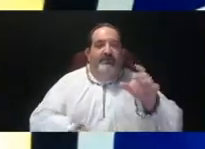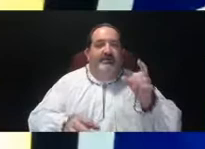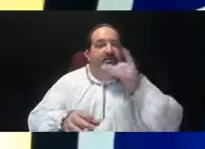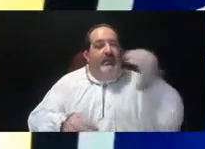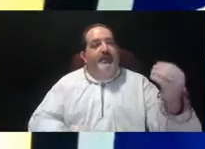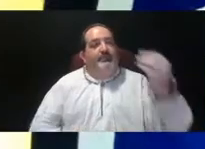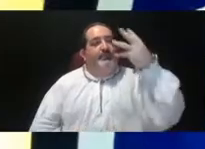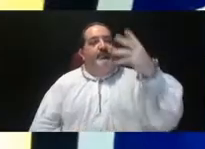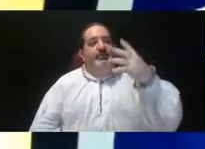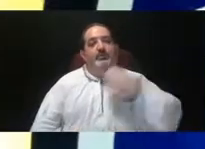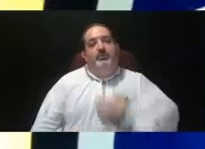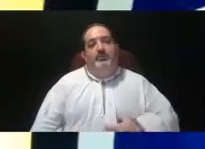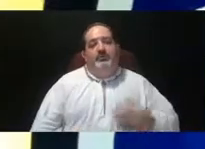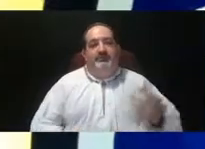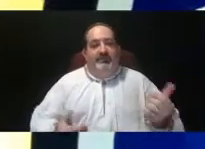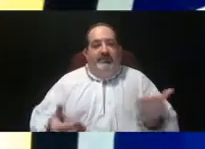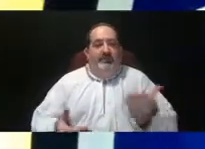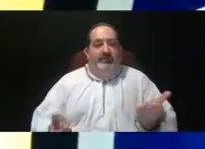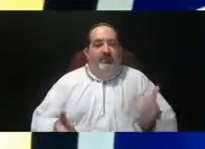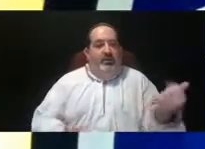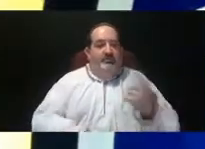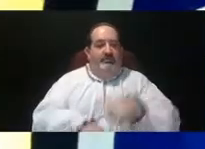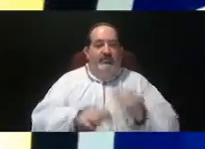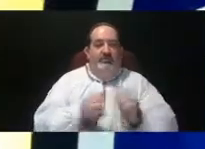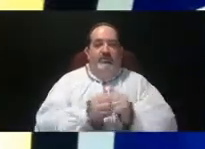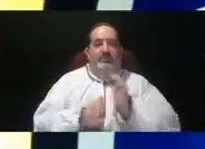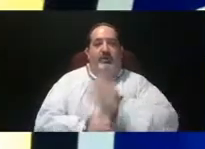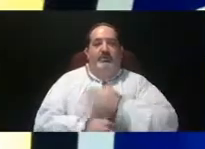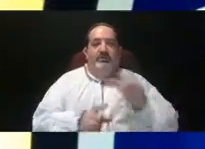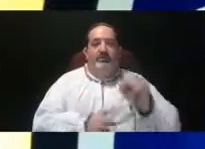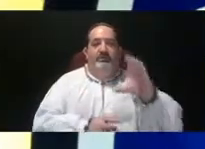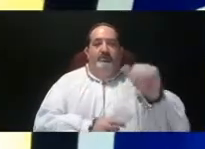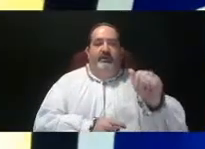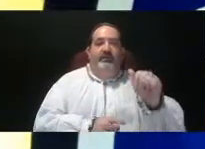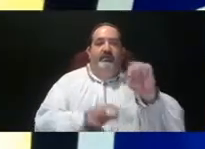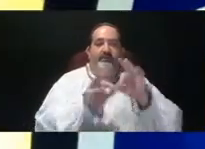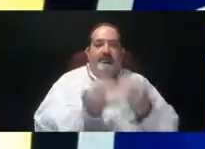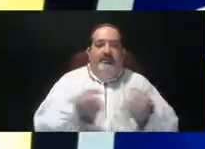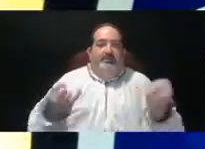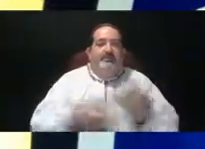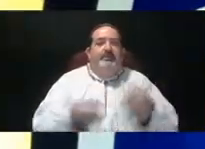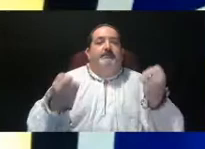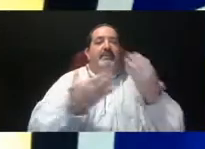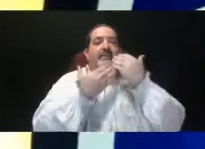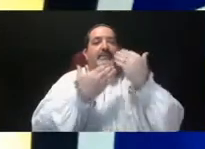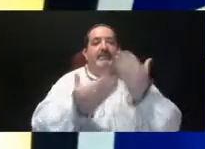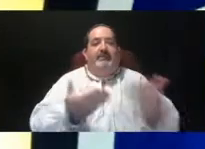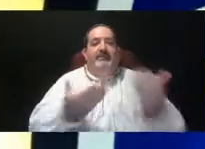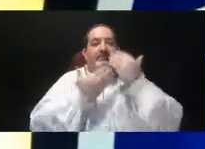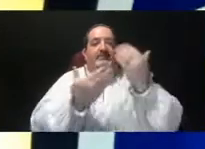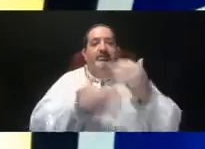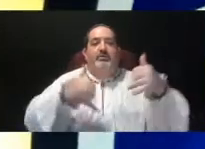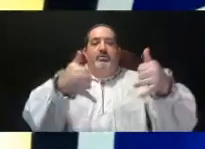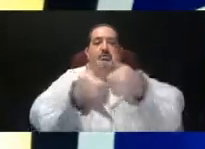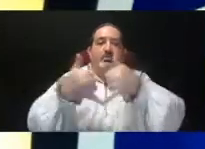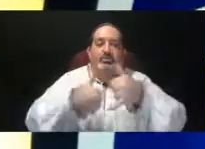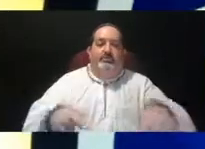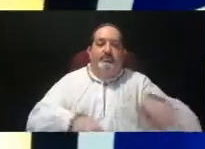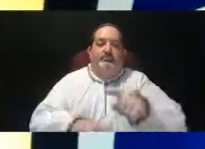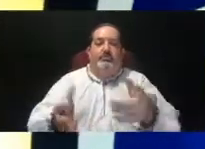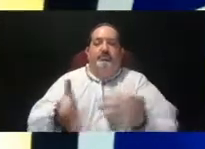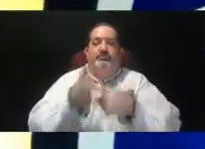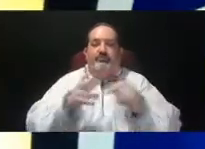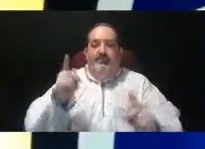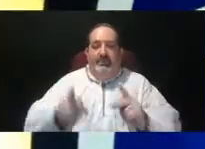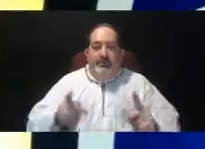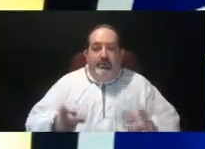for us all the time with our SCA family. However, today we have many things to be thankful for. The awards that have been given out to these most deserving